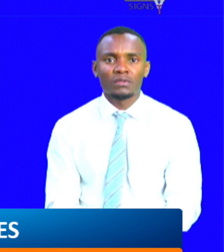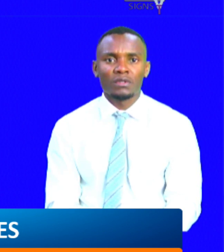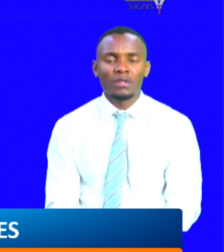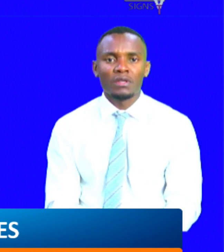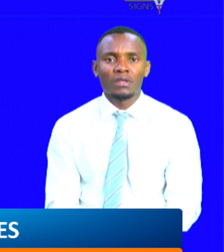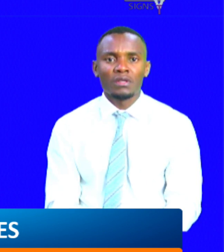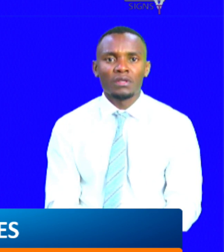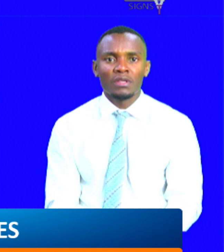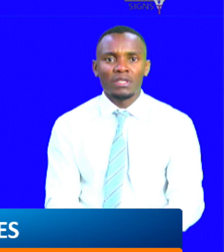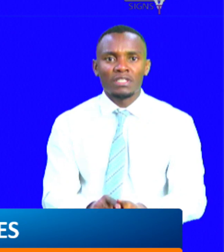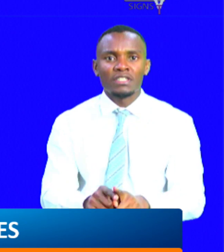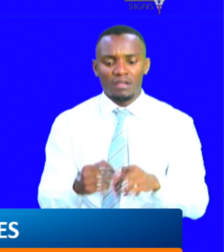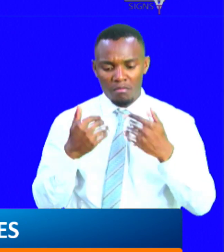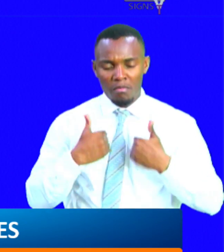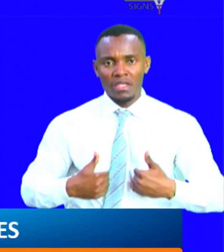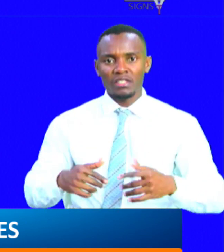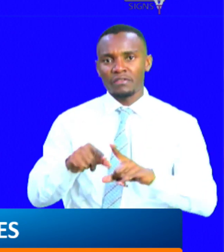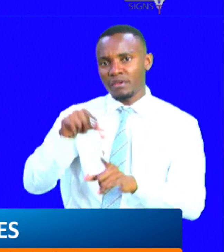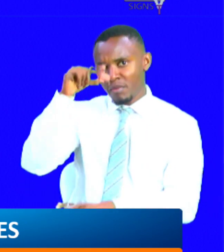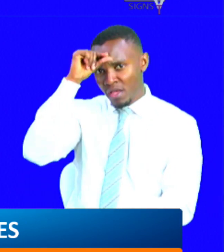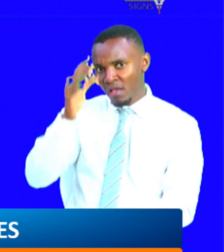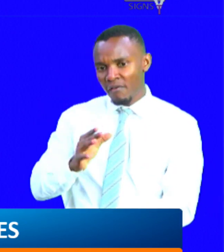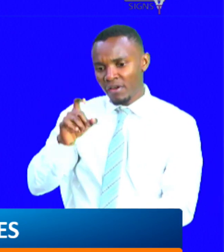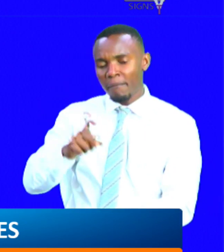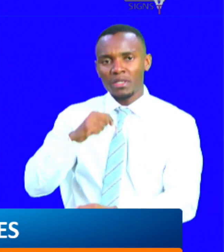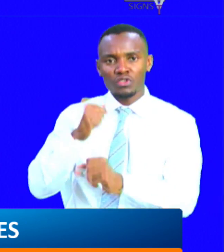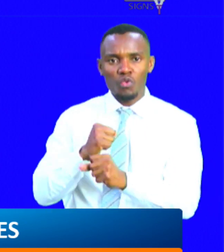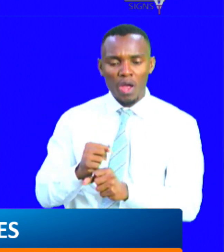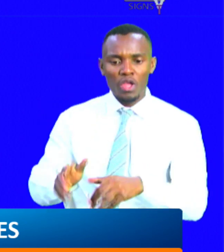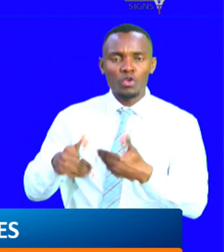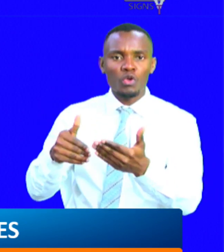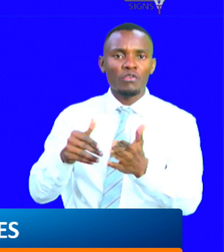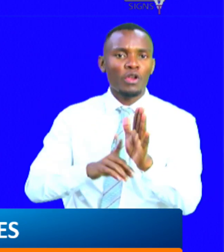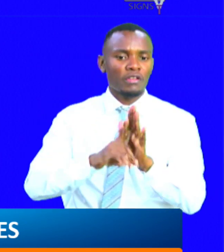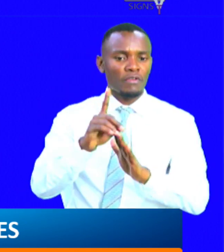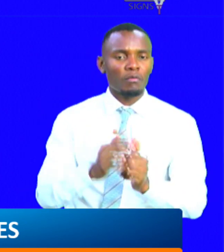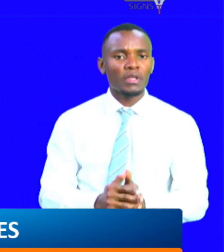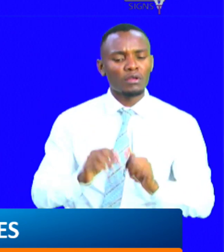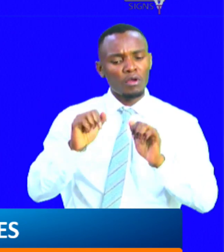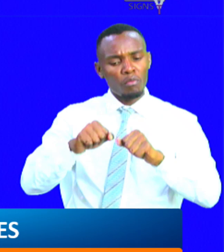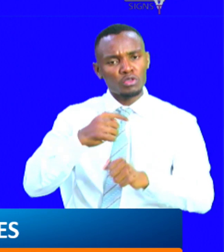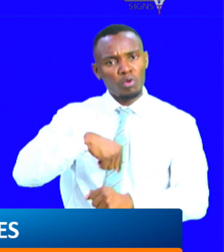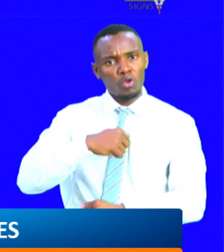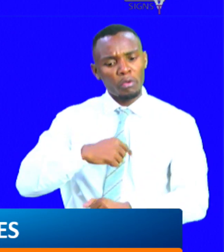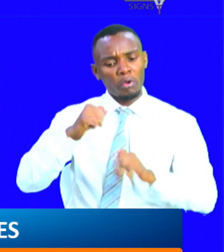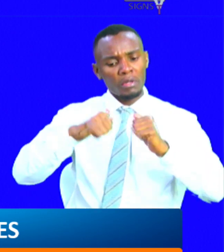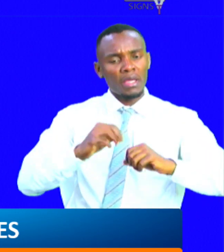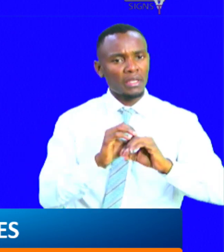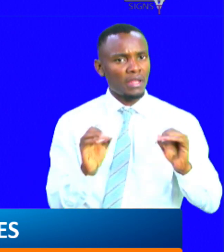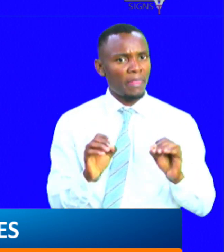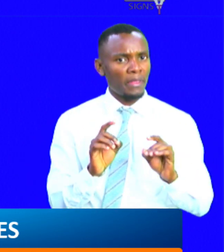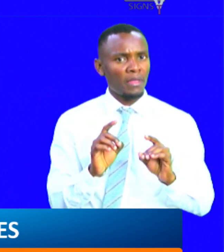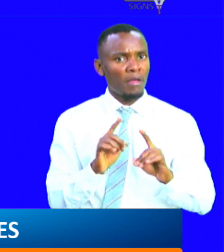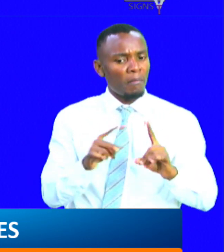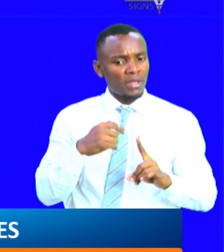kama gavana nifanye kazi, niletee watu wangu maendeleo. We may disagree on principle, but I don't disagree with